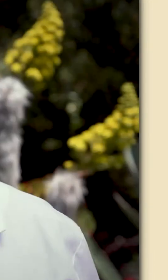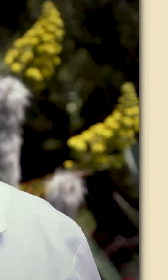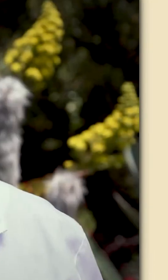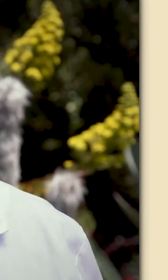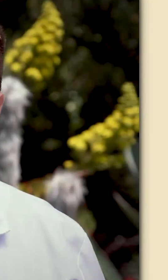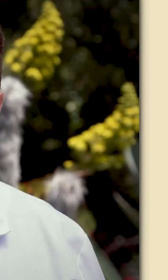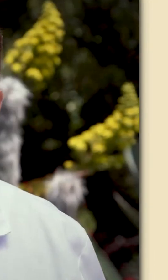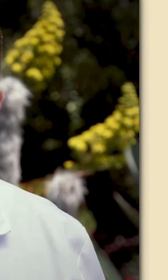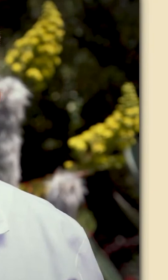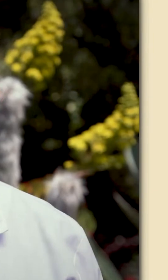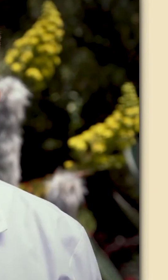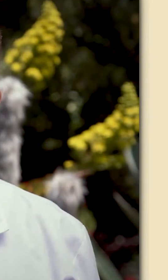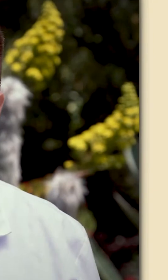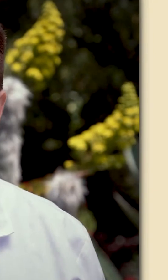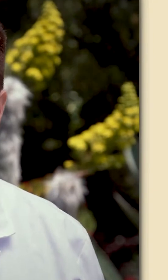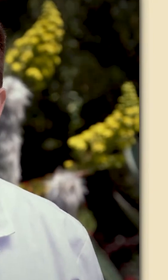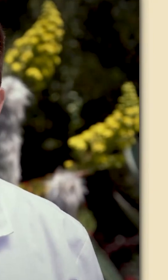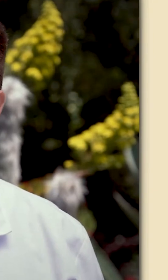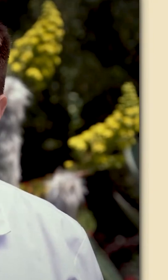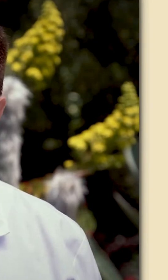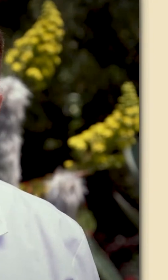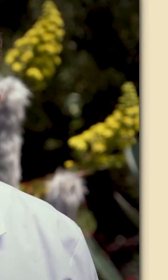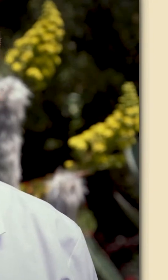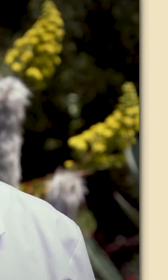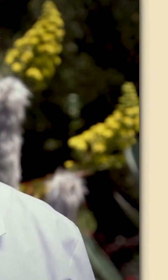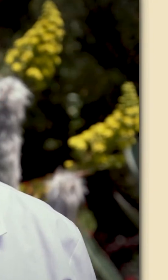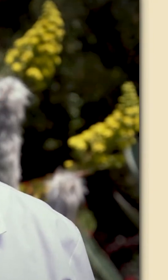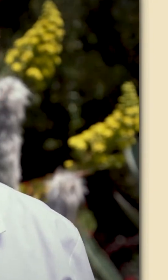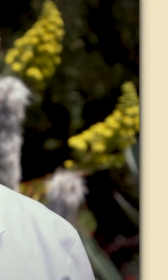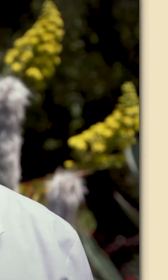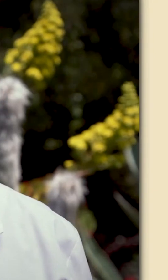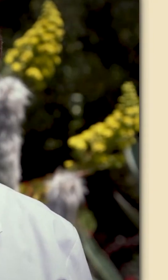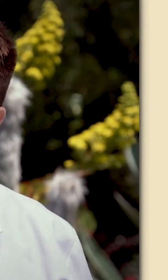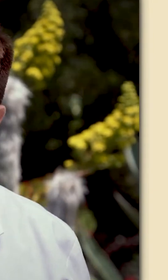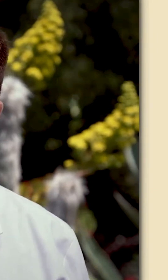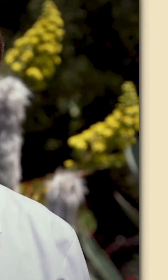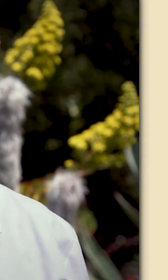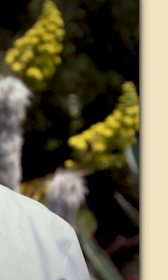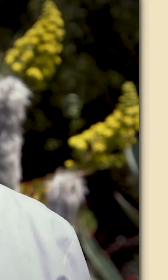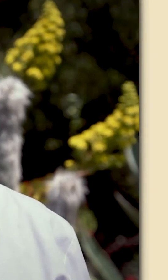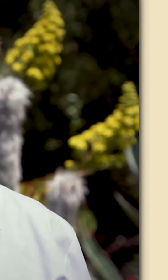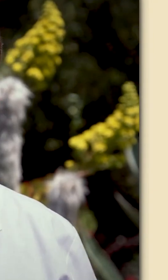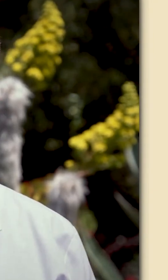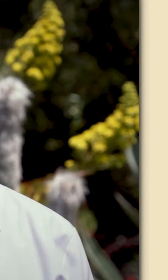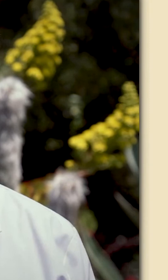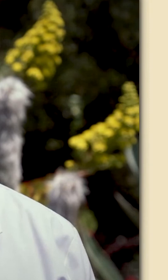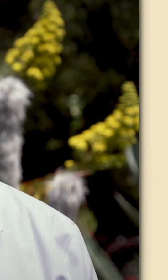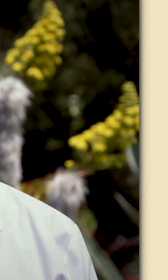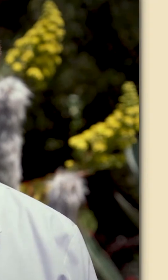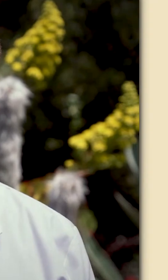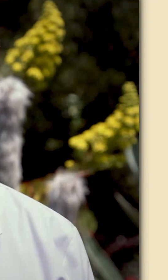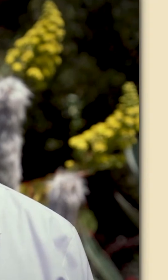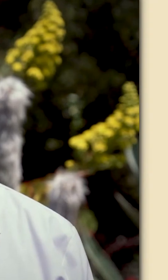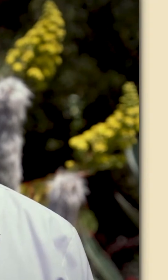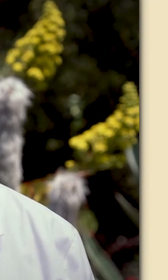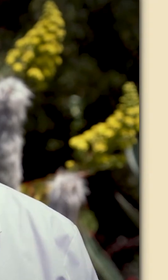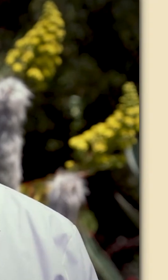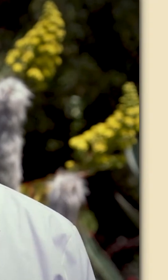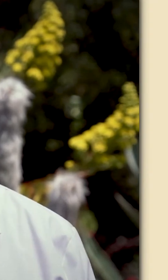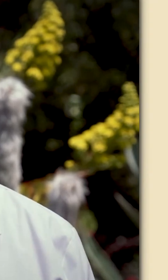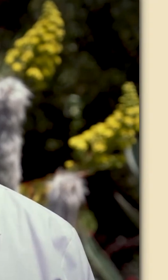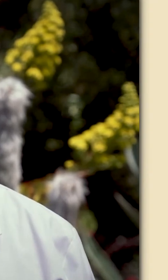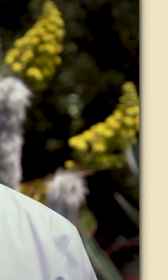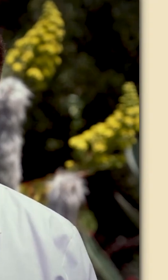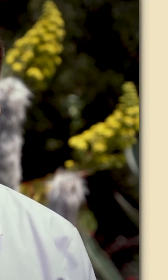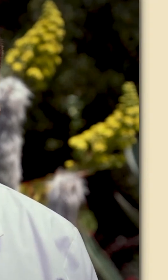When I got vaccinated for a different reason than I'm telling you to get vaccinated for. I got vaccinated in December because I was terrified I would get sick and I would get